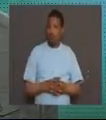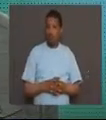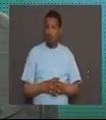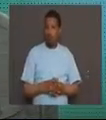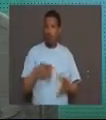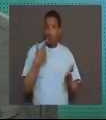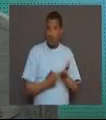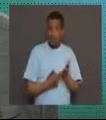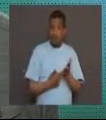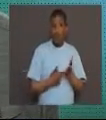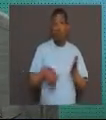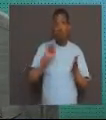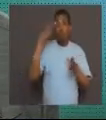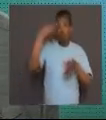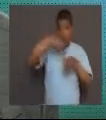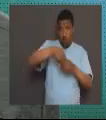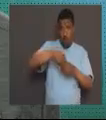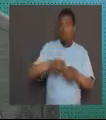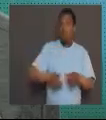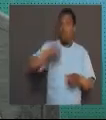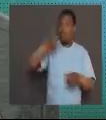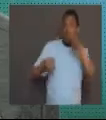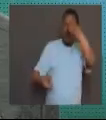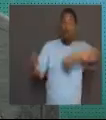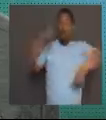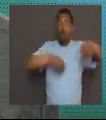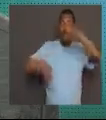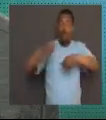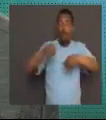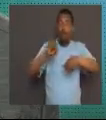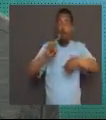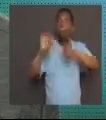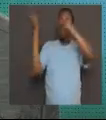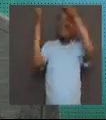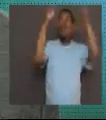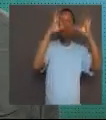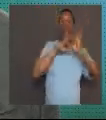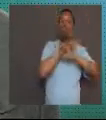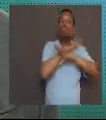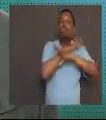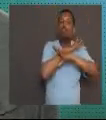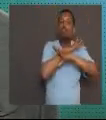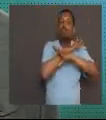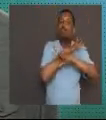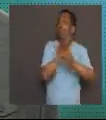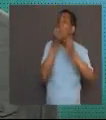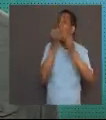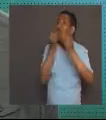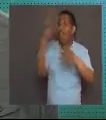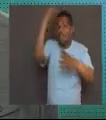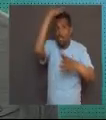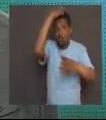Since fossil fuels are major contributors to air pollution, many